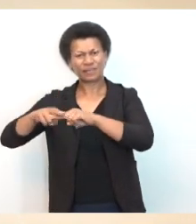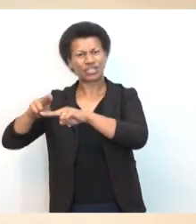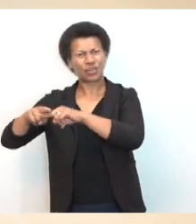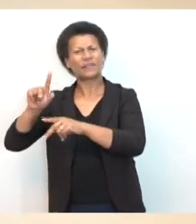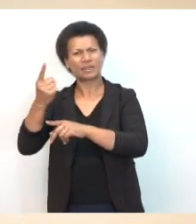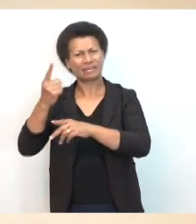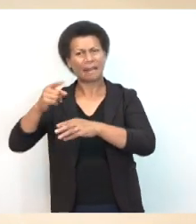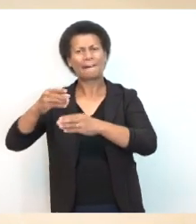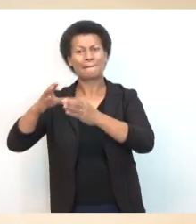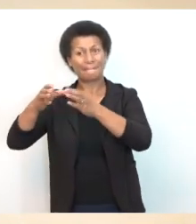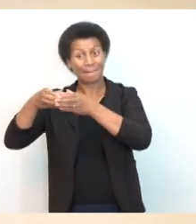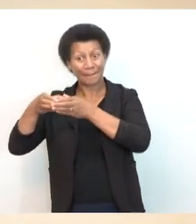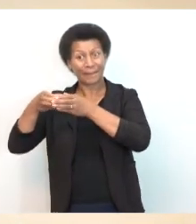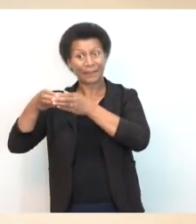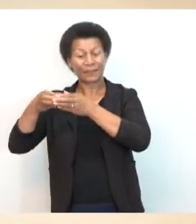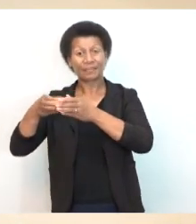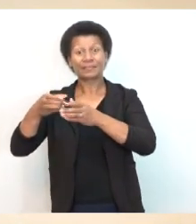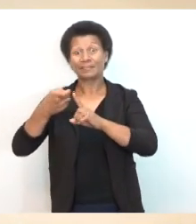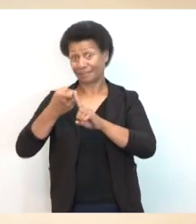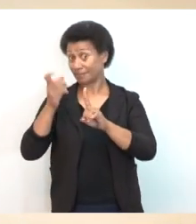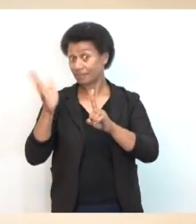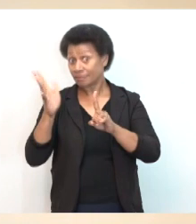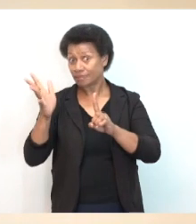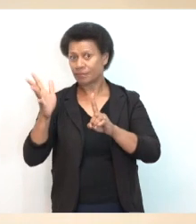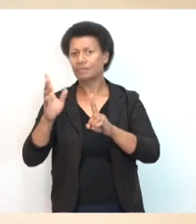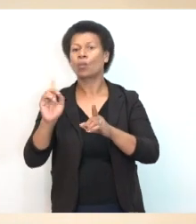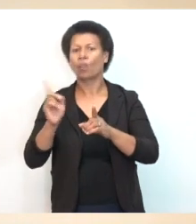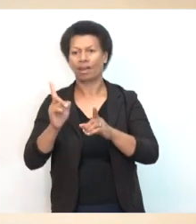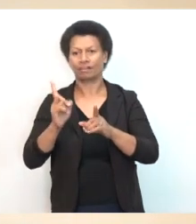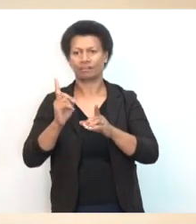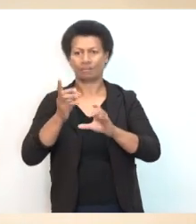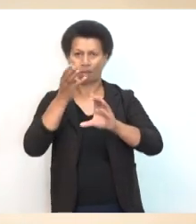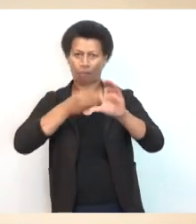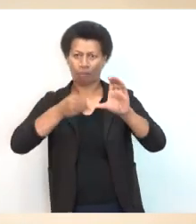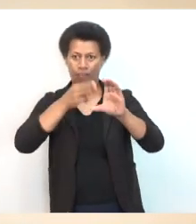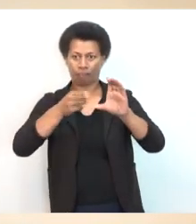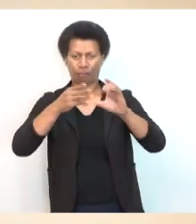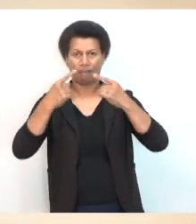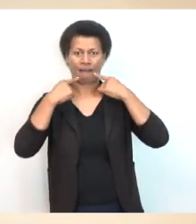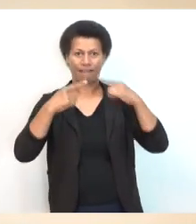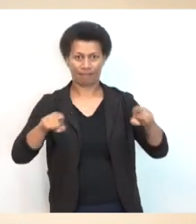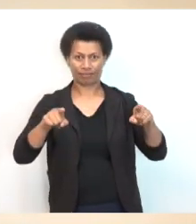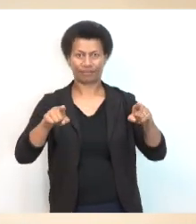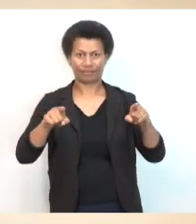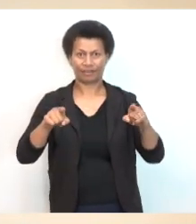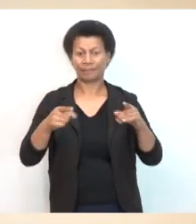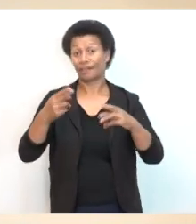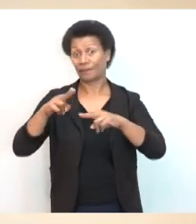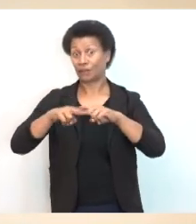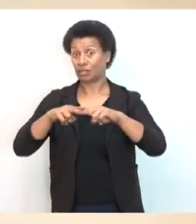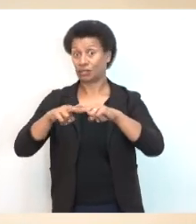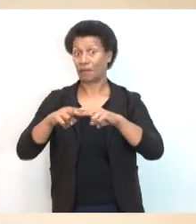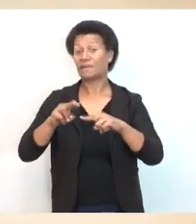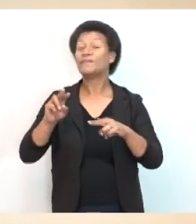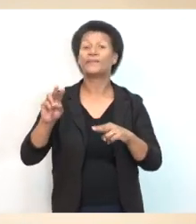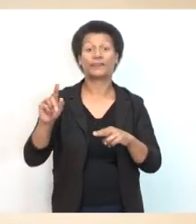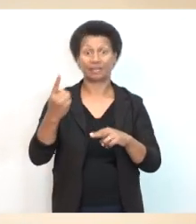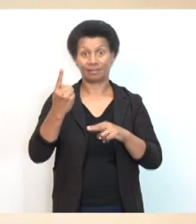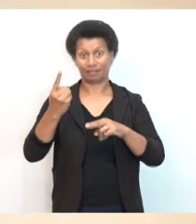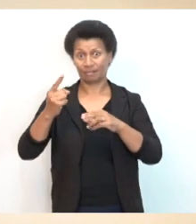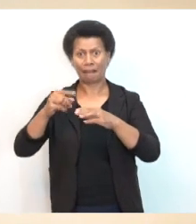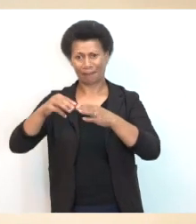press conference after a meeting of the opposition caucus. He was flanked by some of the 26 FijiFirst MPs and spoke